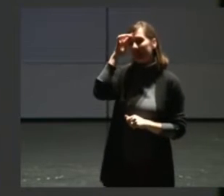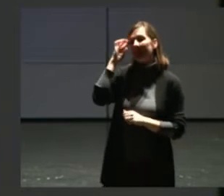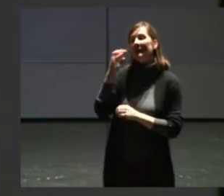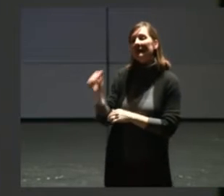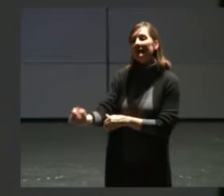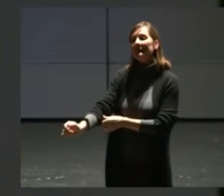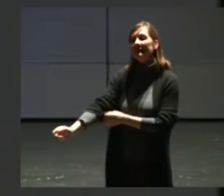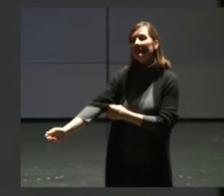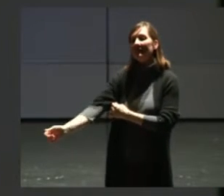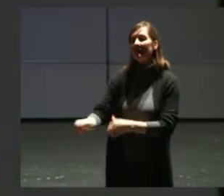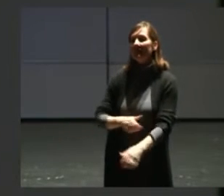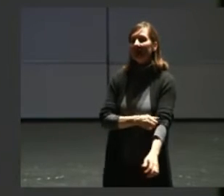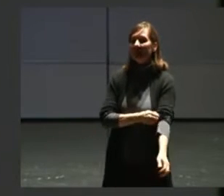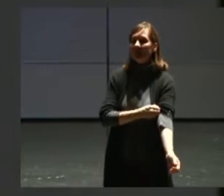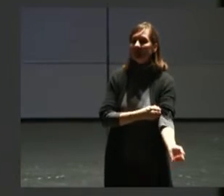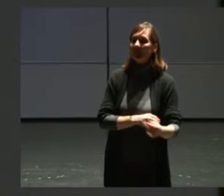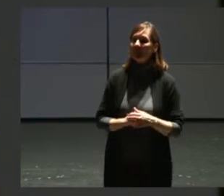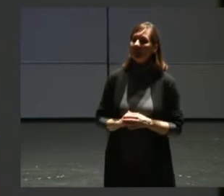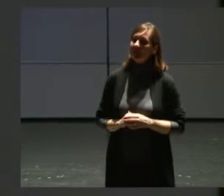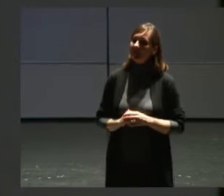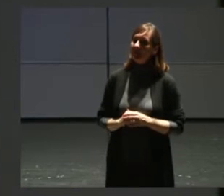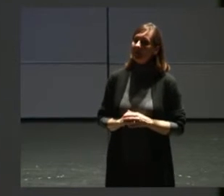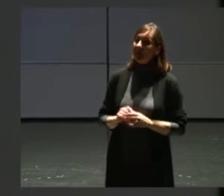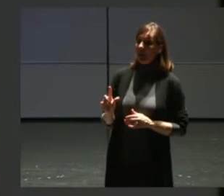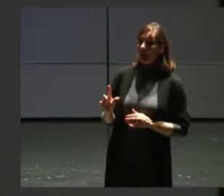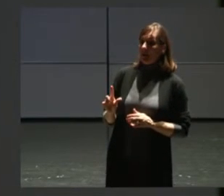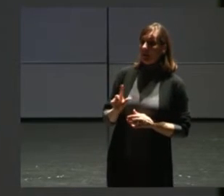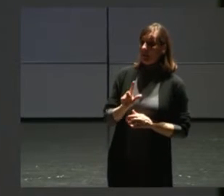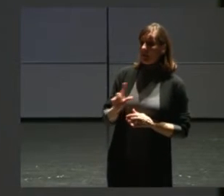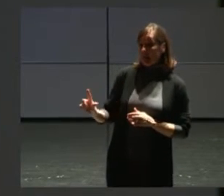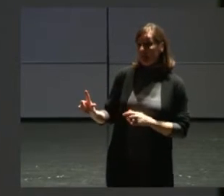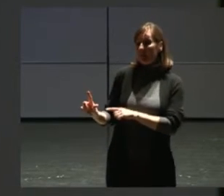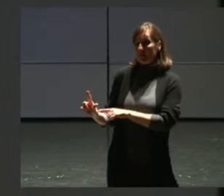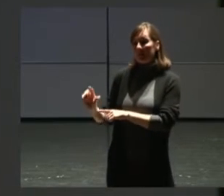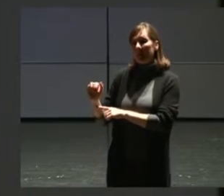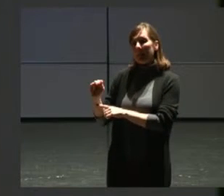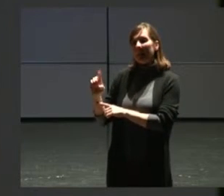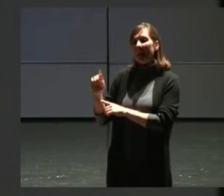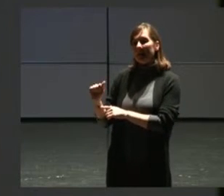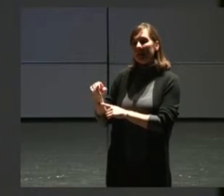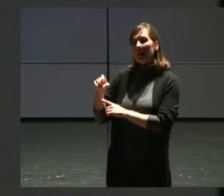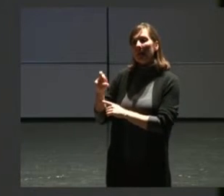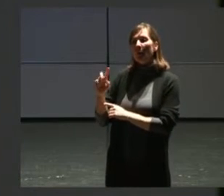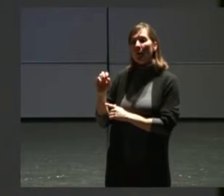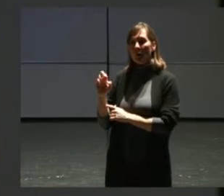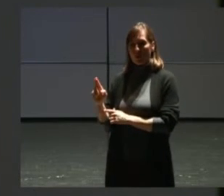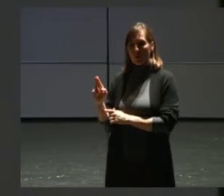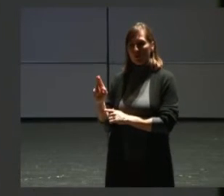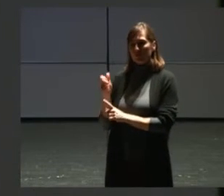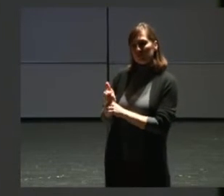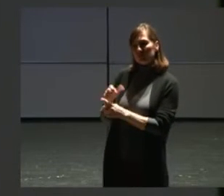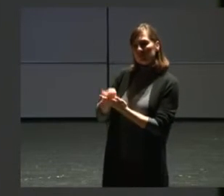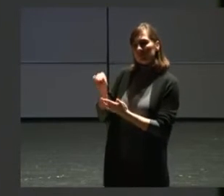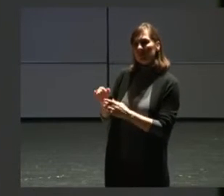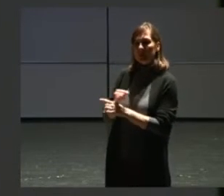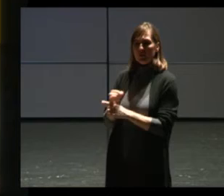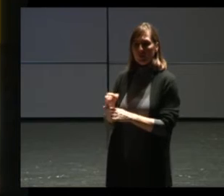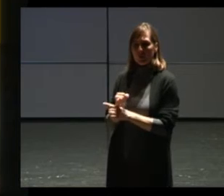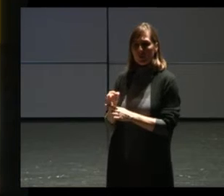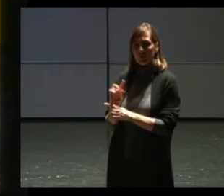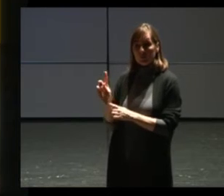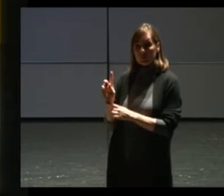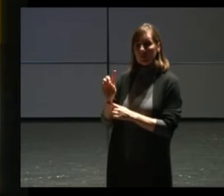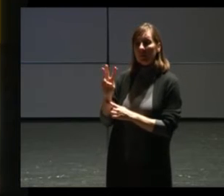And what you see on the lower left-hand side is Amanda Porter, who's a student intern at the